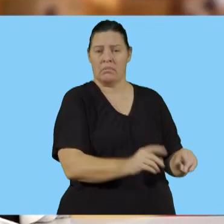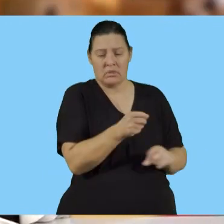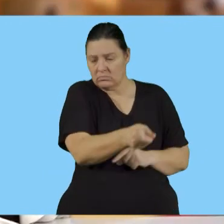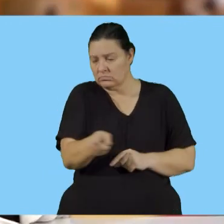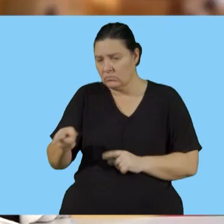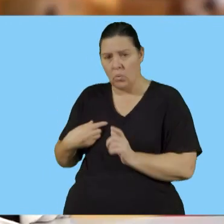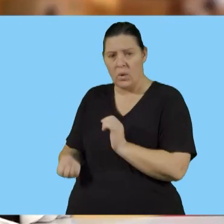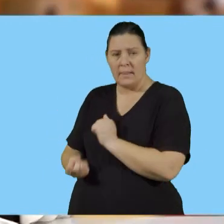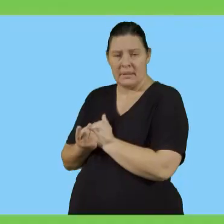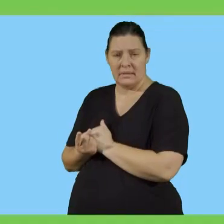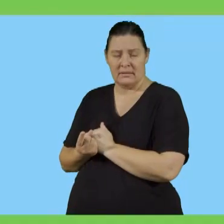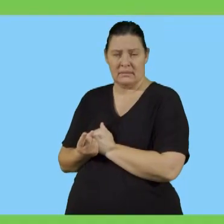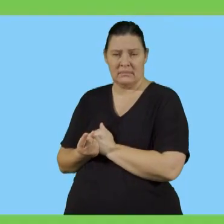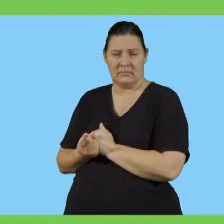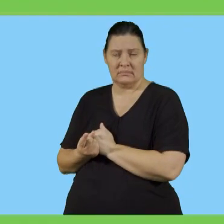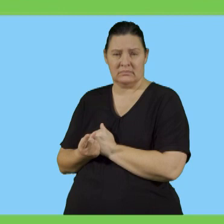what happens now?